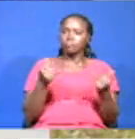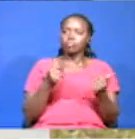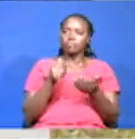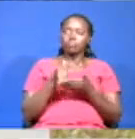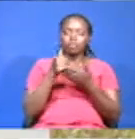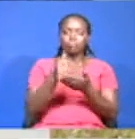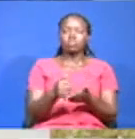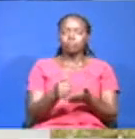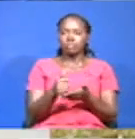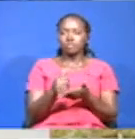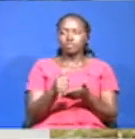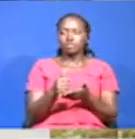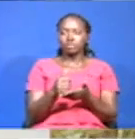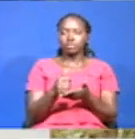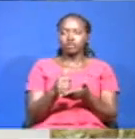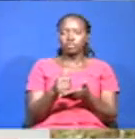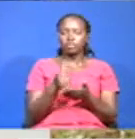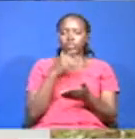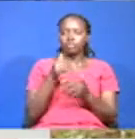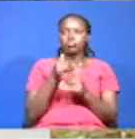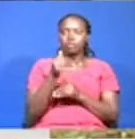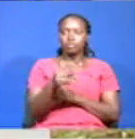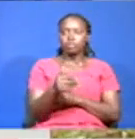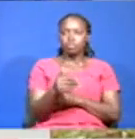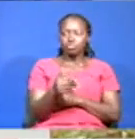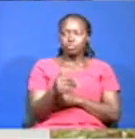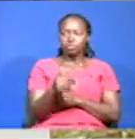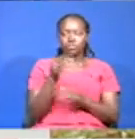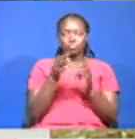itawasaidia. Ndipo kuenda mbele, kama ni mtu